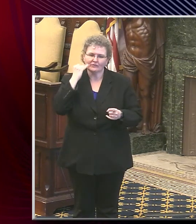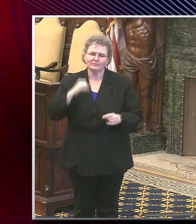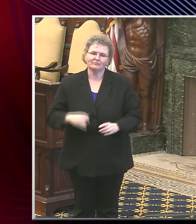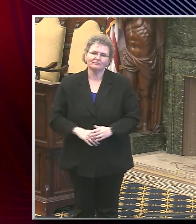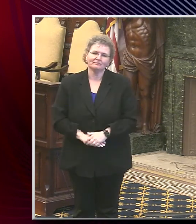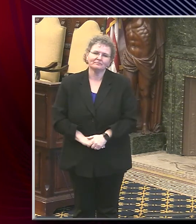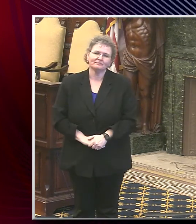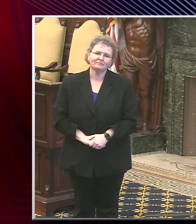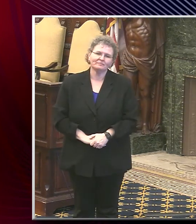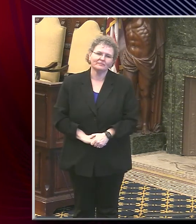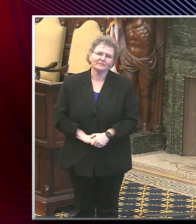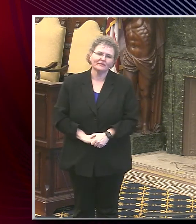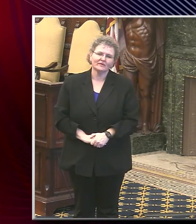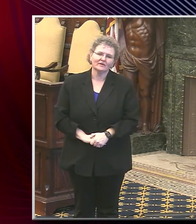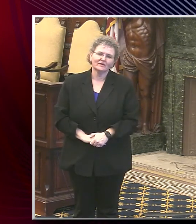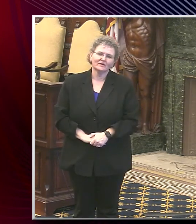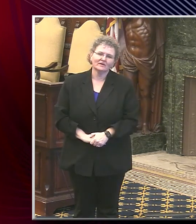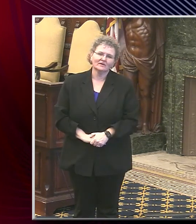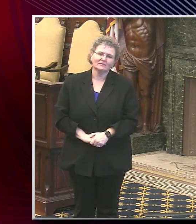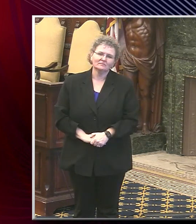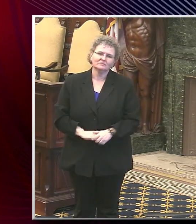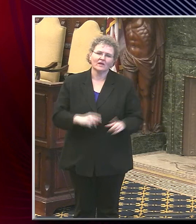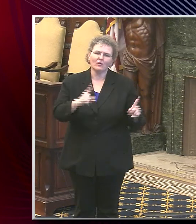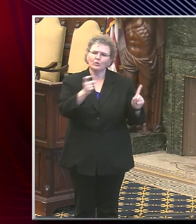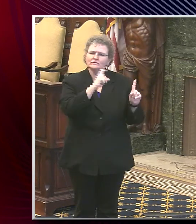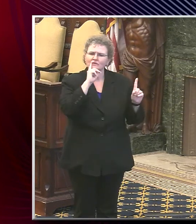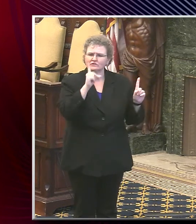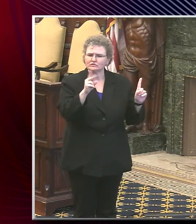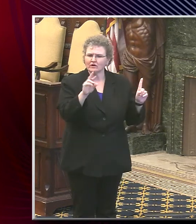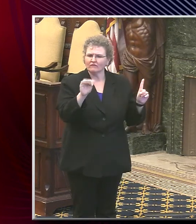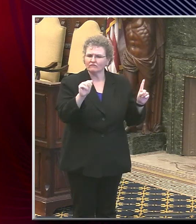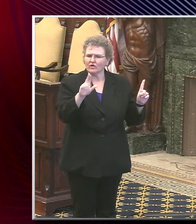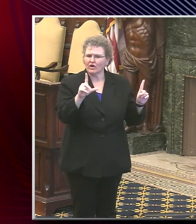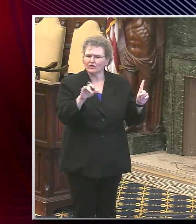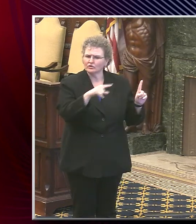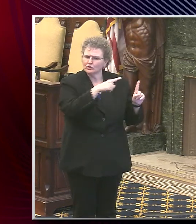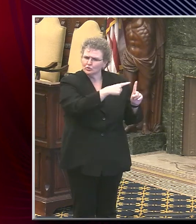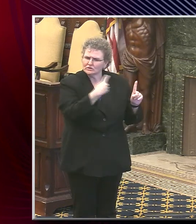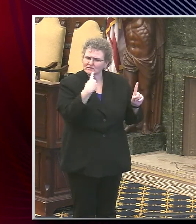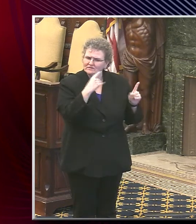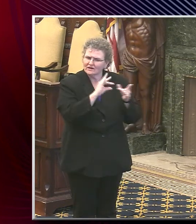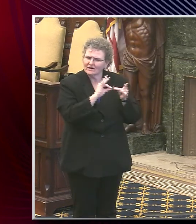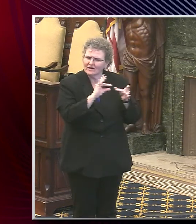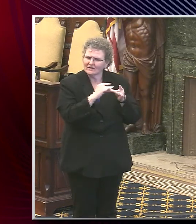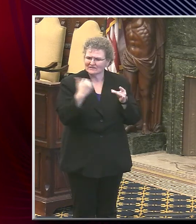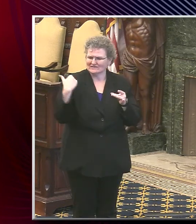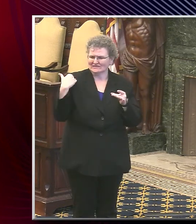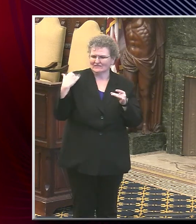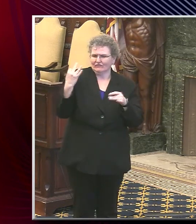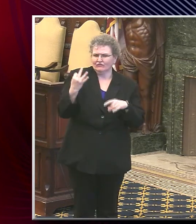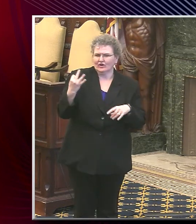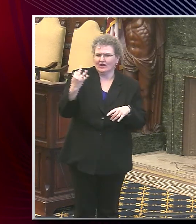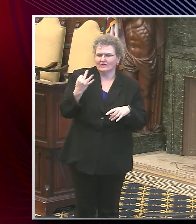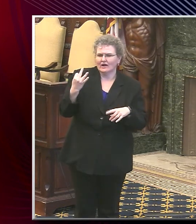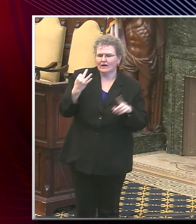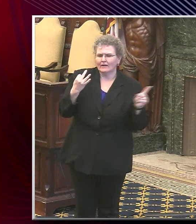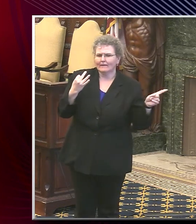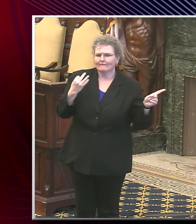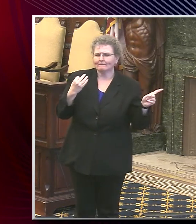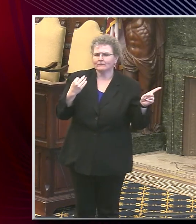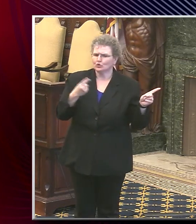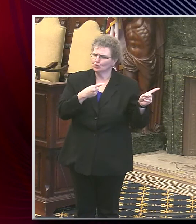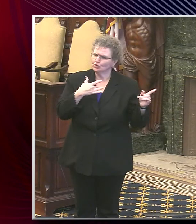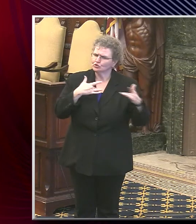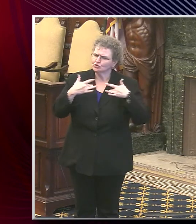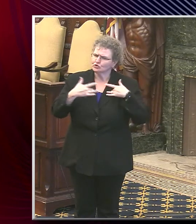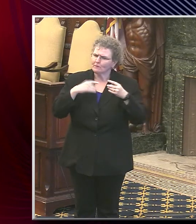Hey, Dr. Farley, you had mentioned during your Friday briefing that, the concern was becoming more about